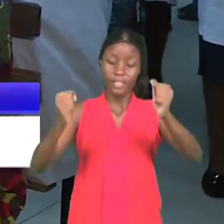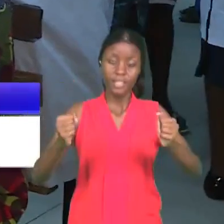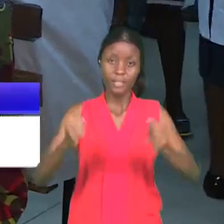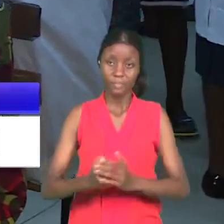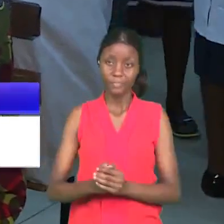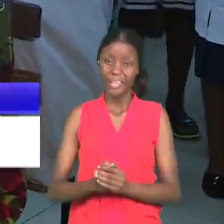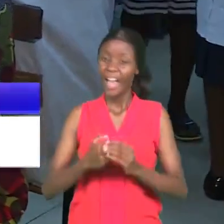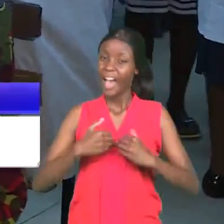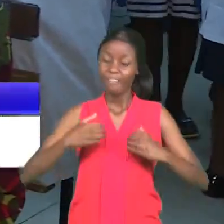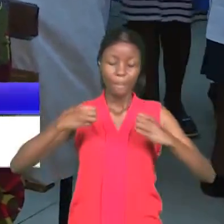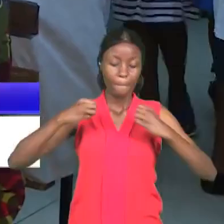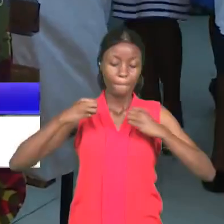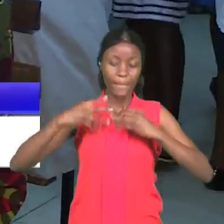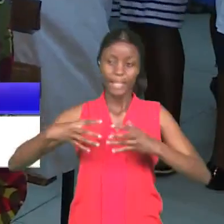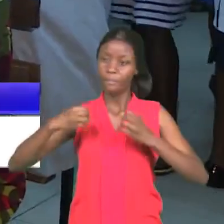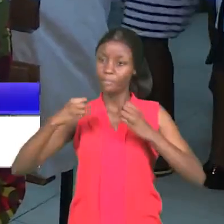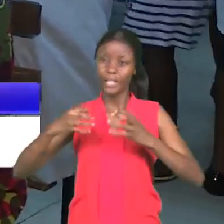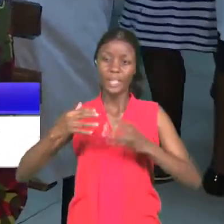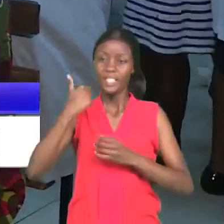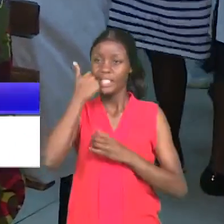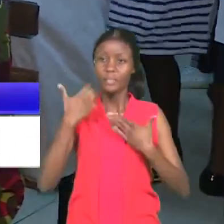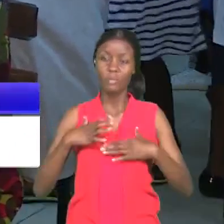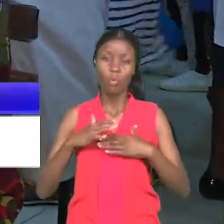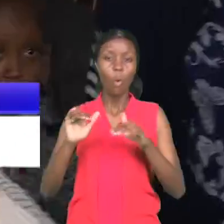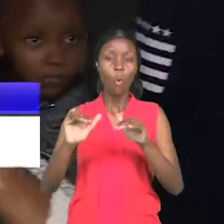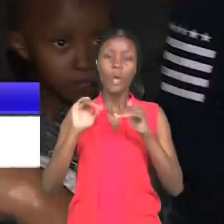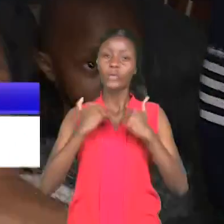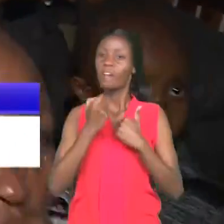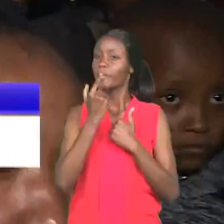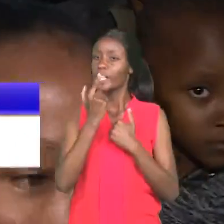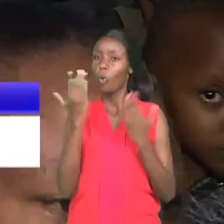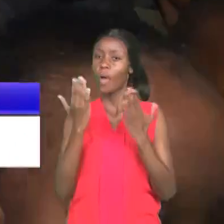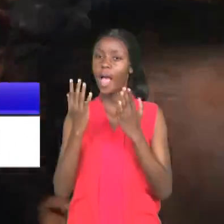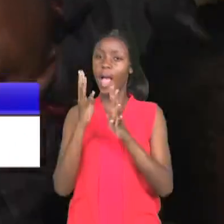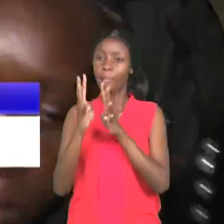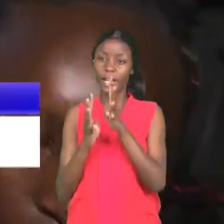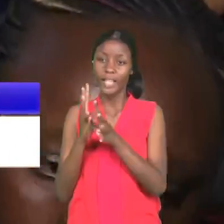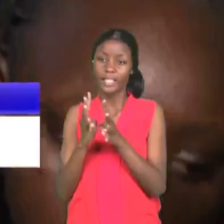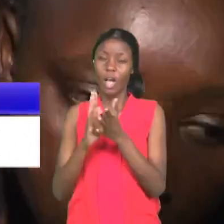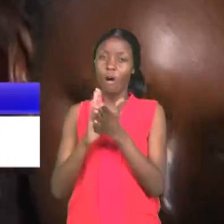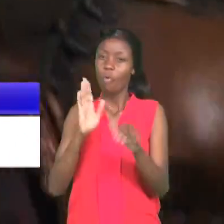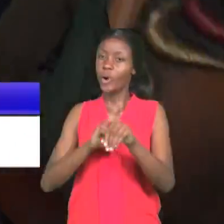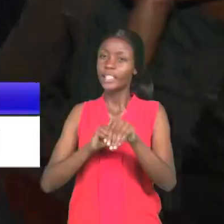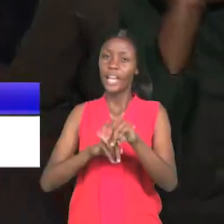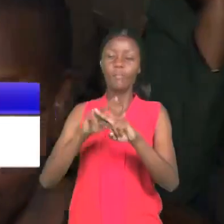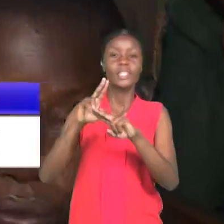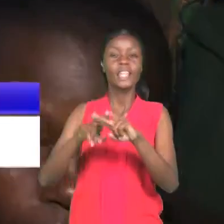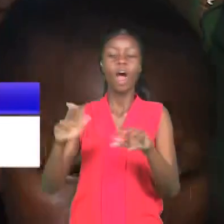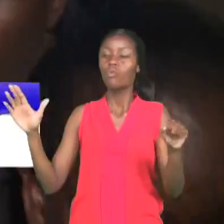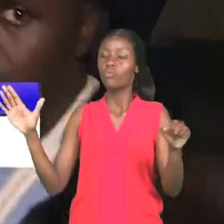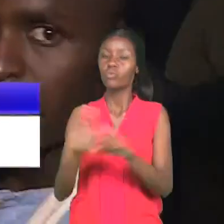Hordes of patients wait to get treated at Mama Lucy Kibaki Hospital in Embakasi. Some have to stand with all the seats here filled by the